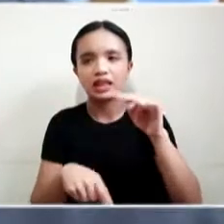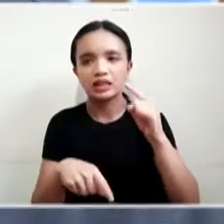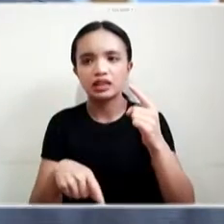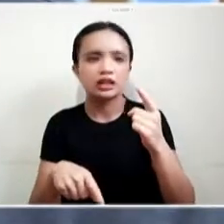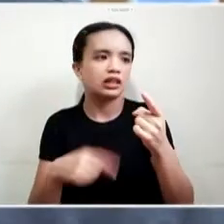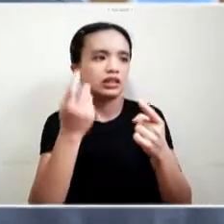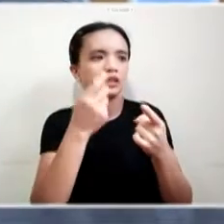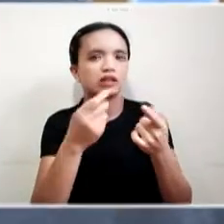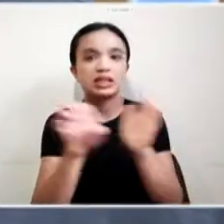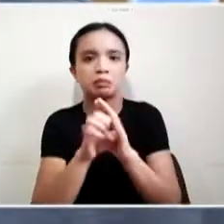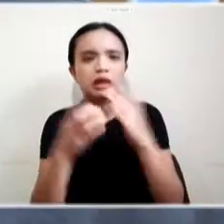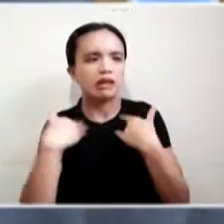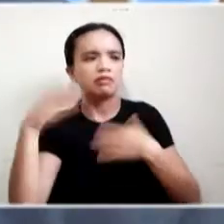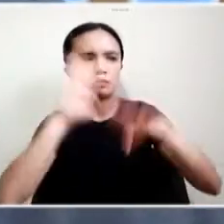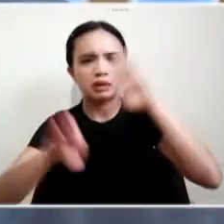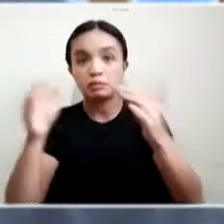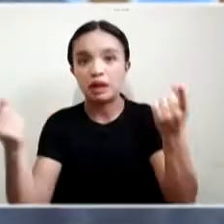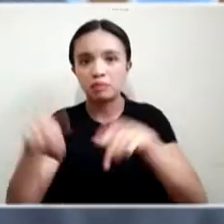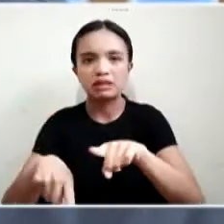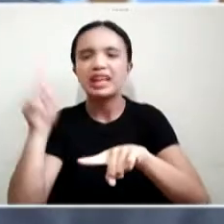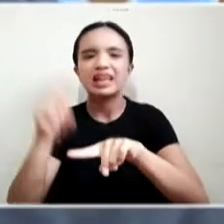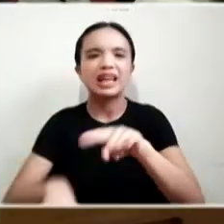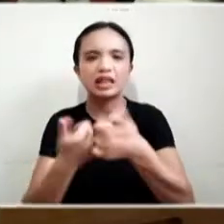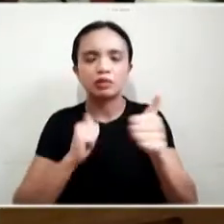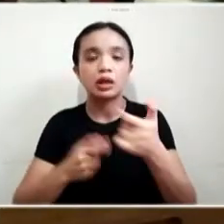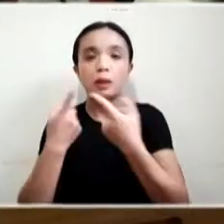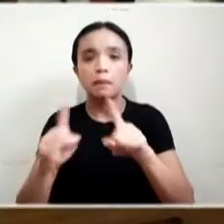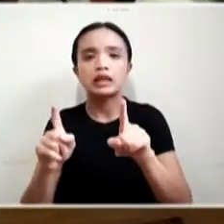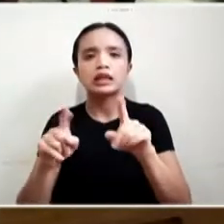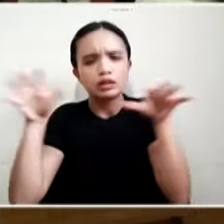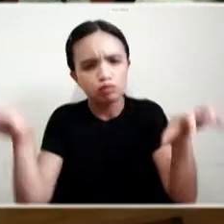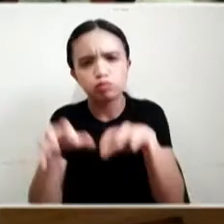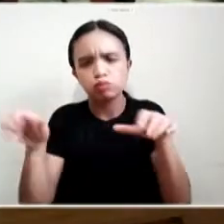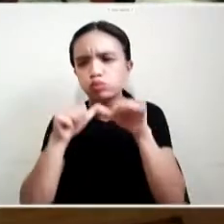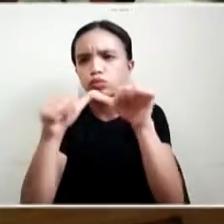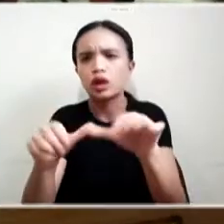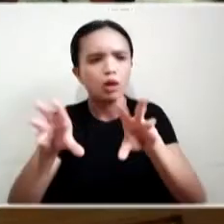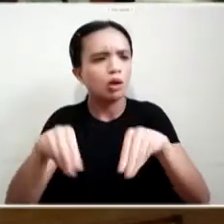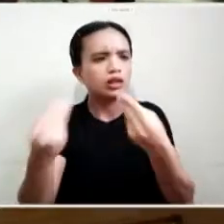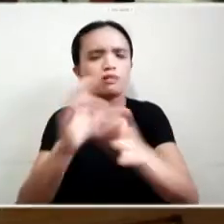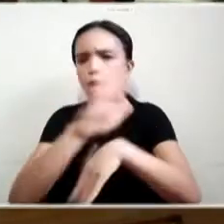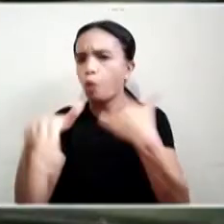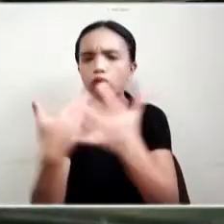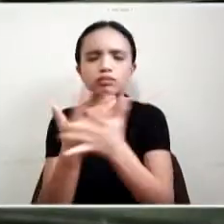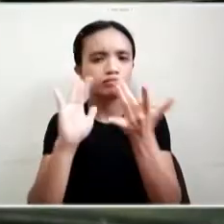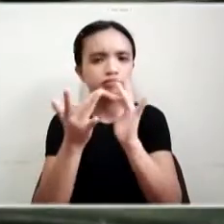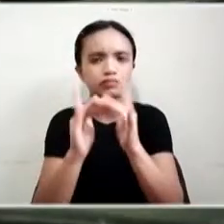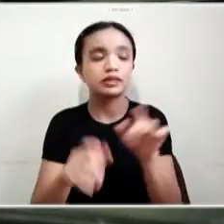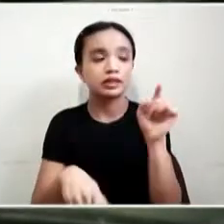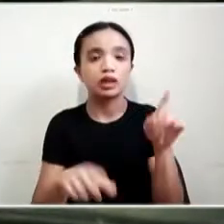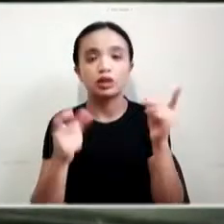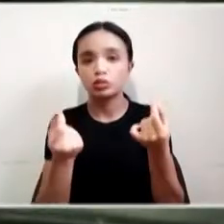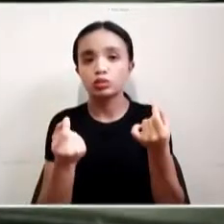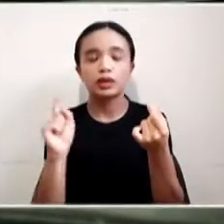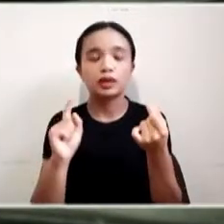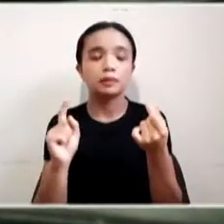best effort para lahat mabigyan natin ng connectivity. Inlawlawag na ati Beneco ti makaamo iti panakaidanon ti linya bayat adagito